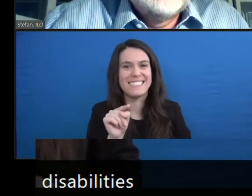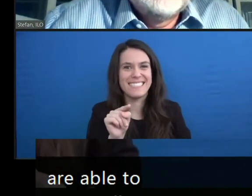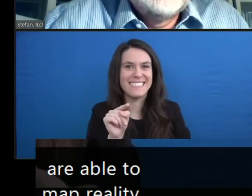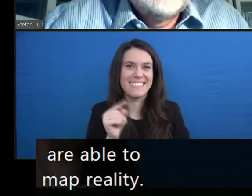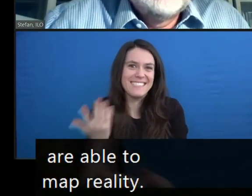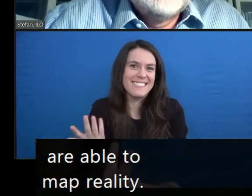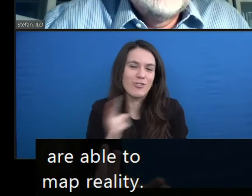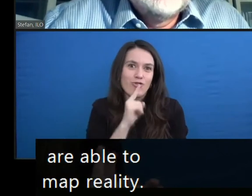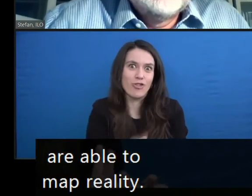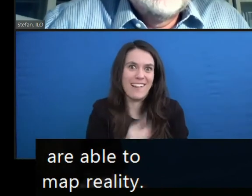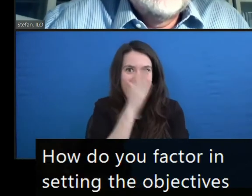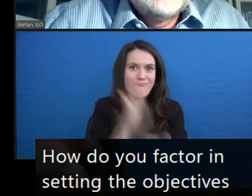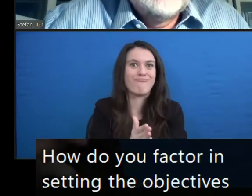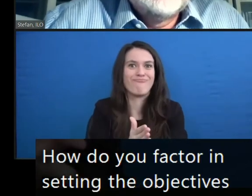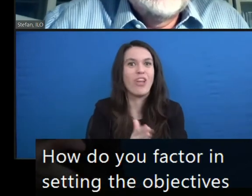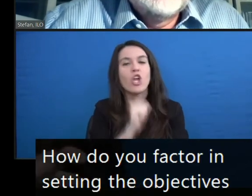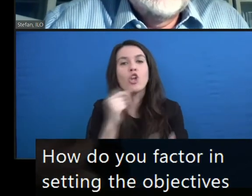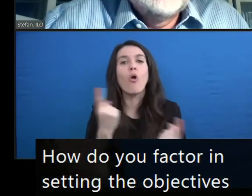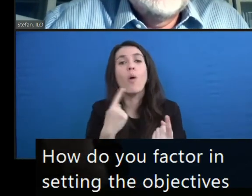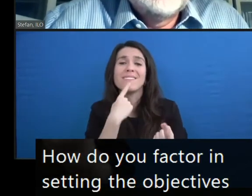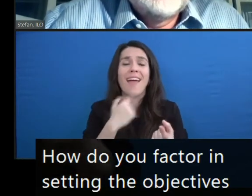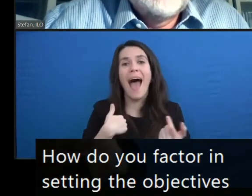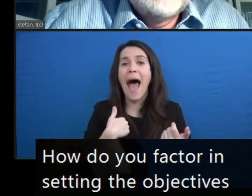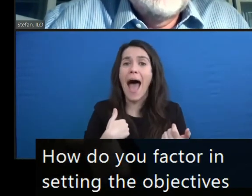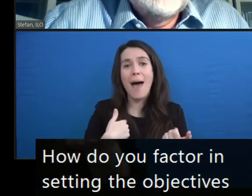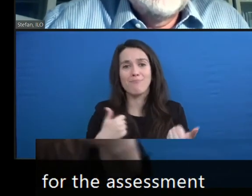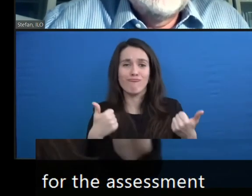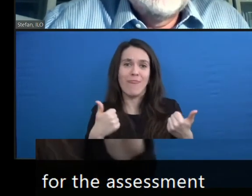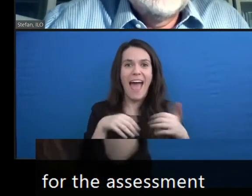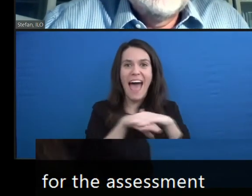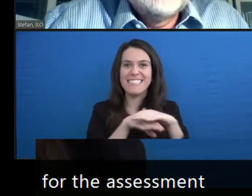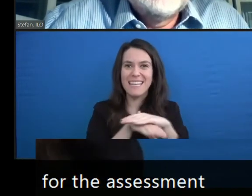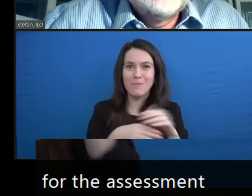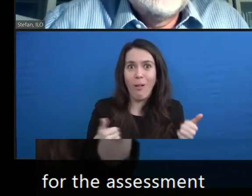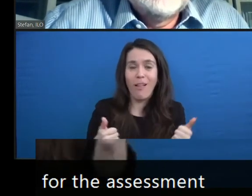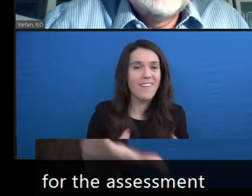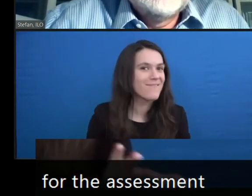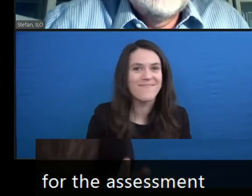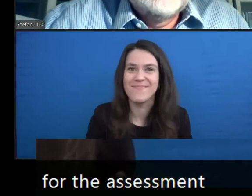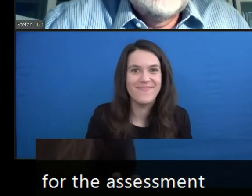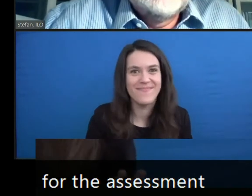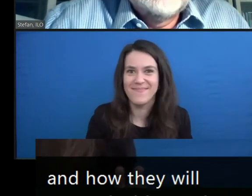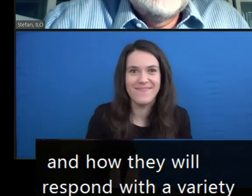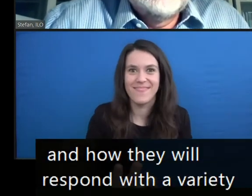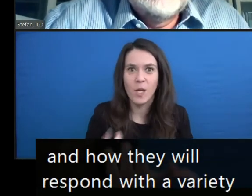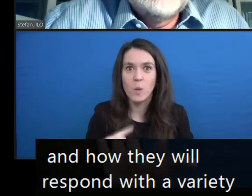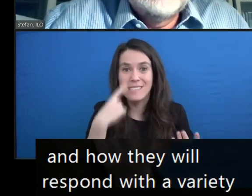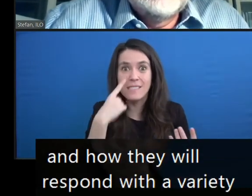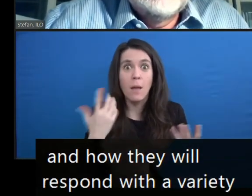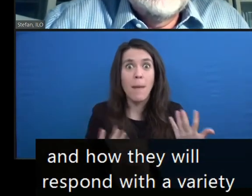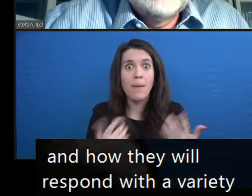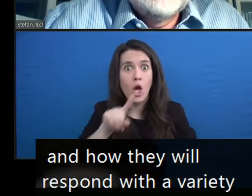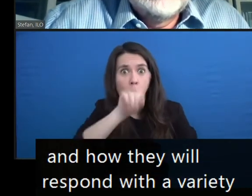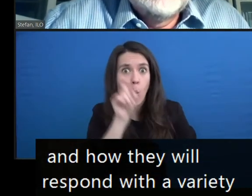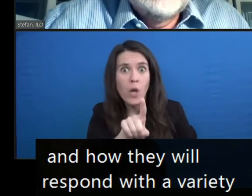a variety of communication methodologies, right? So if you've got a 3-minute limit on the questions you're asking in the